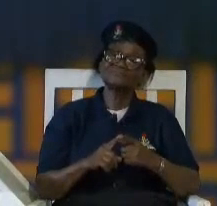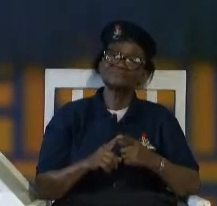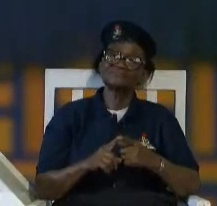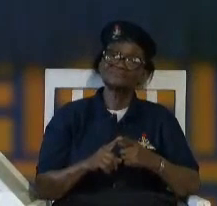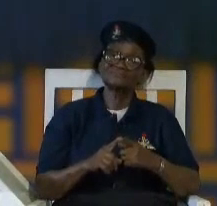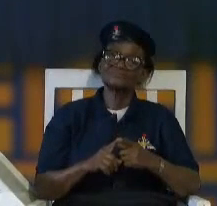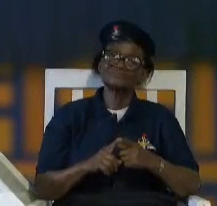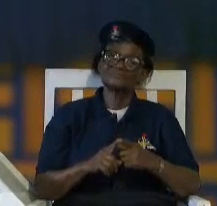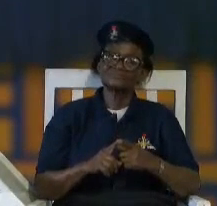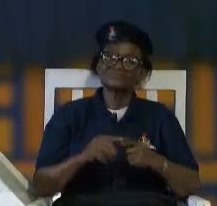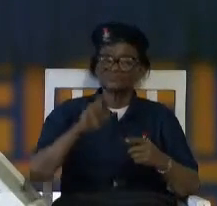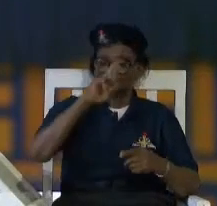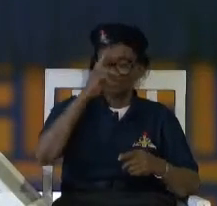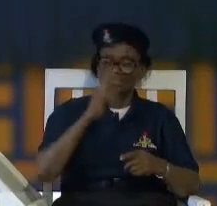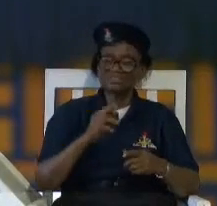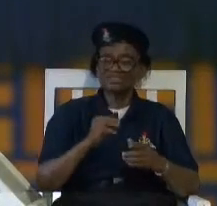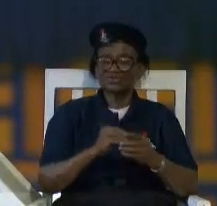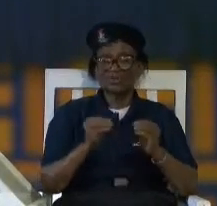reason number four